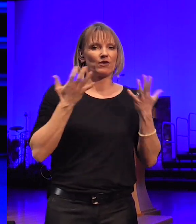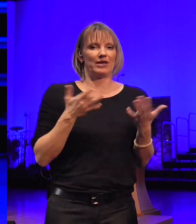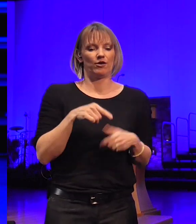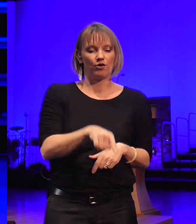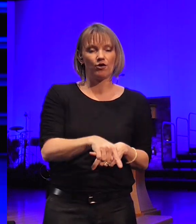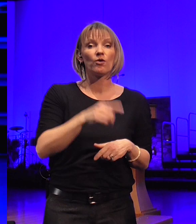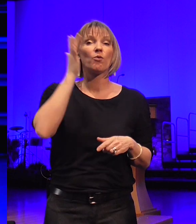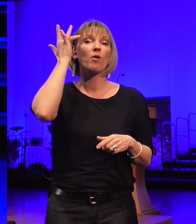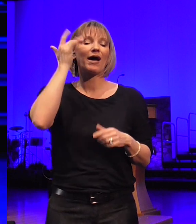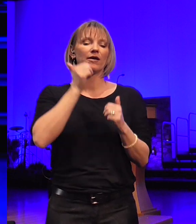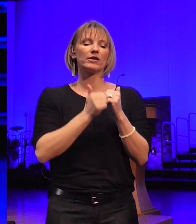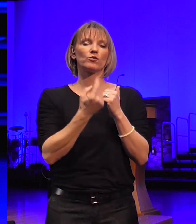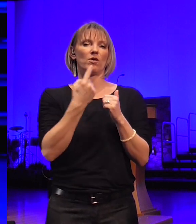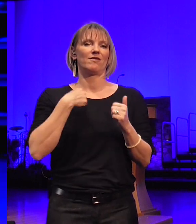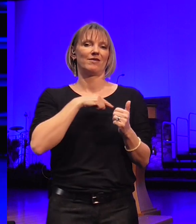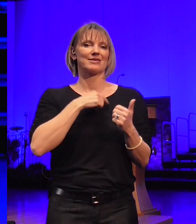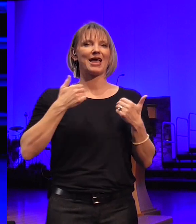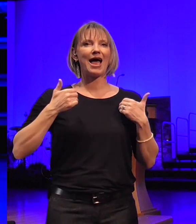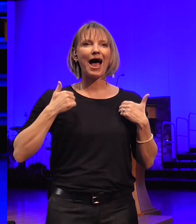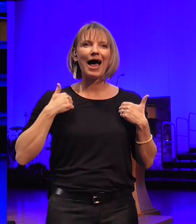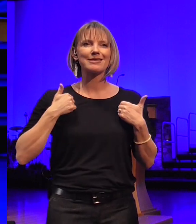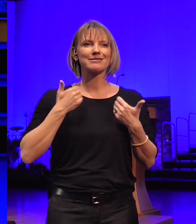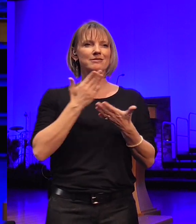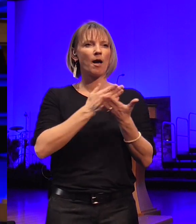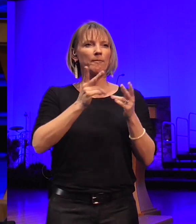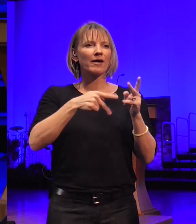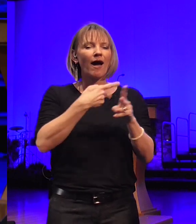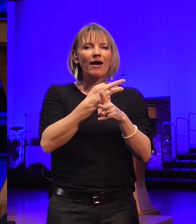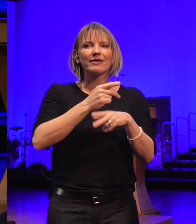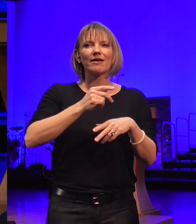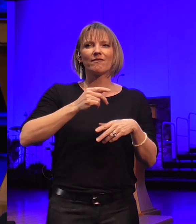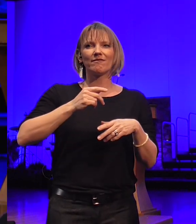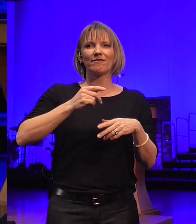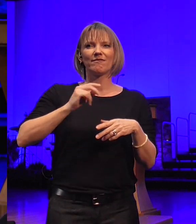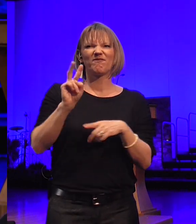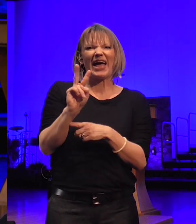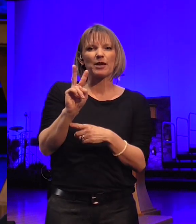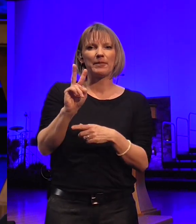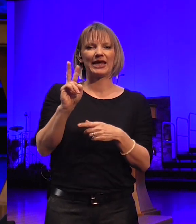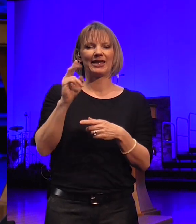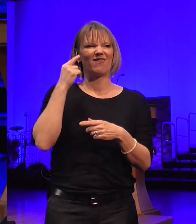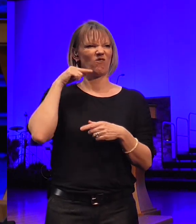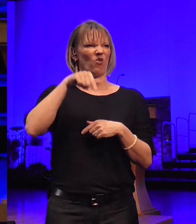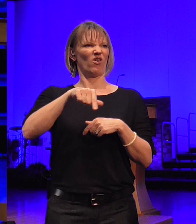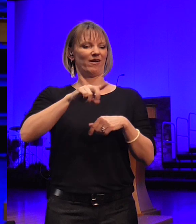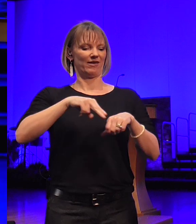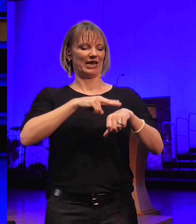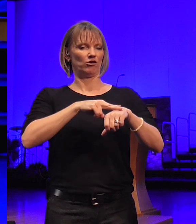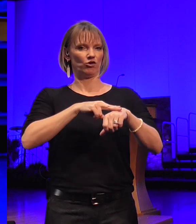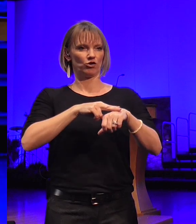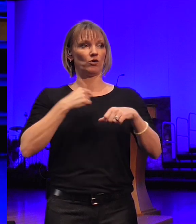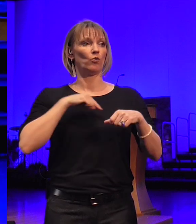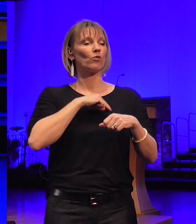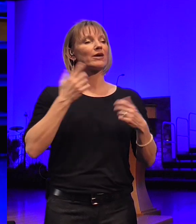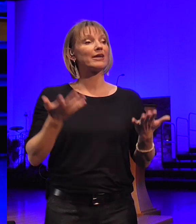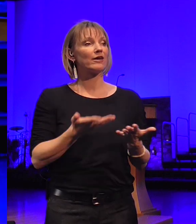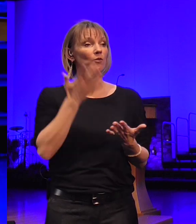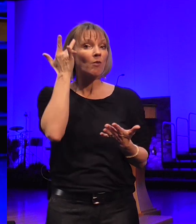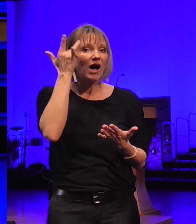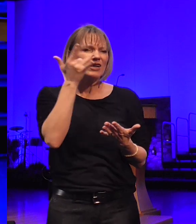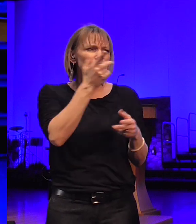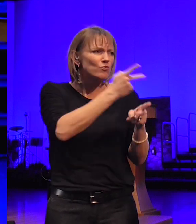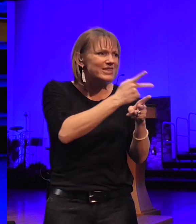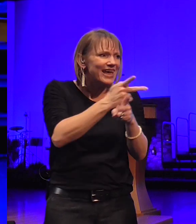of us has something, a vitamin C for this planet that it needs. Thus, we are here to take care of this